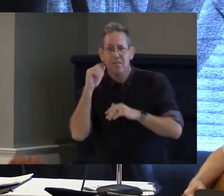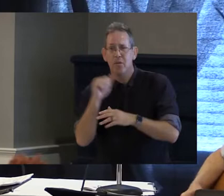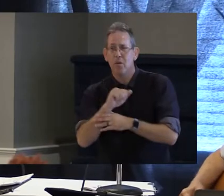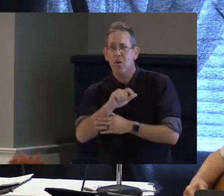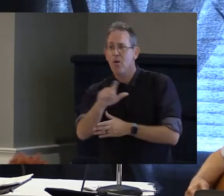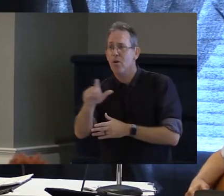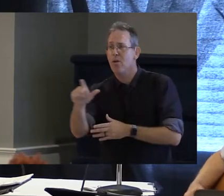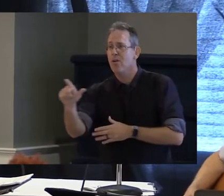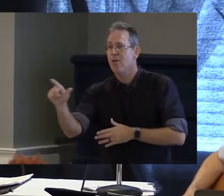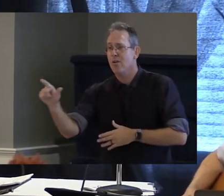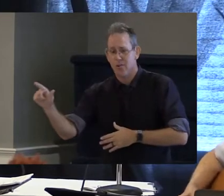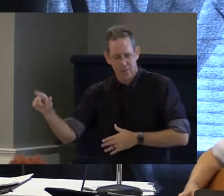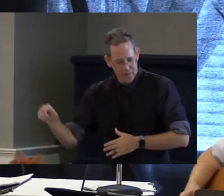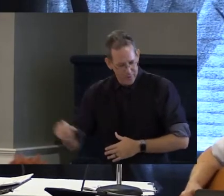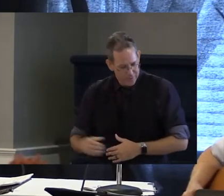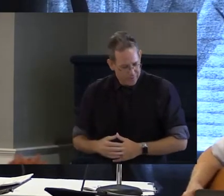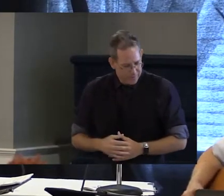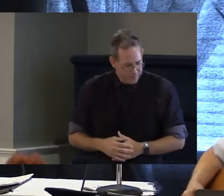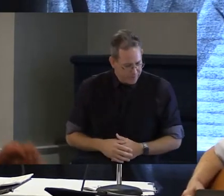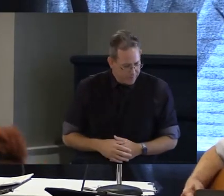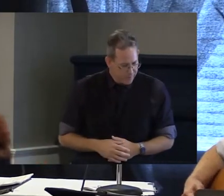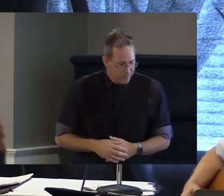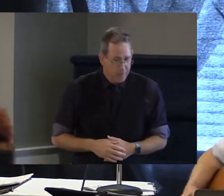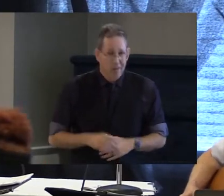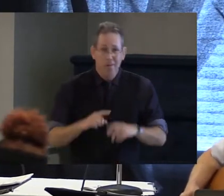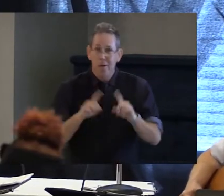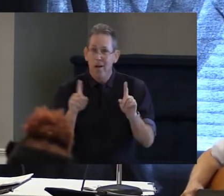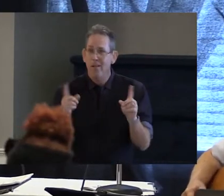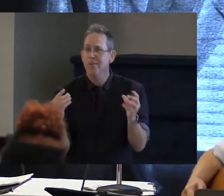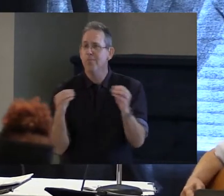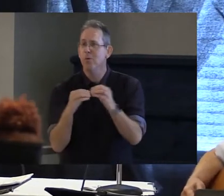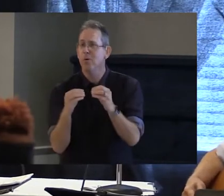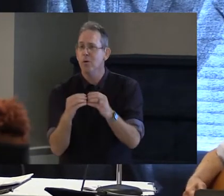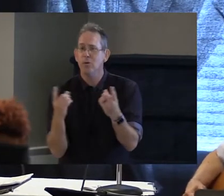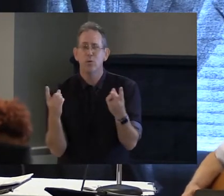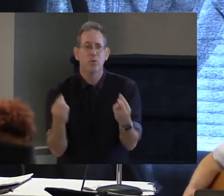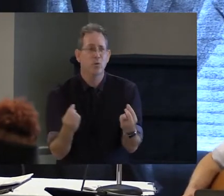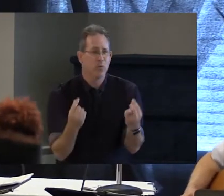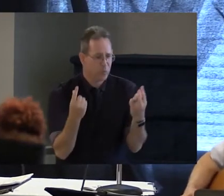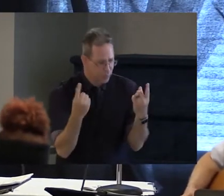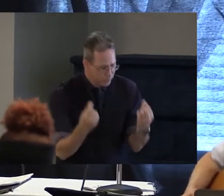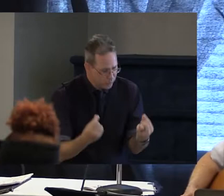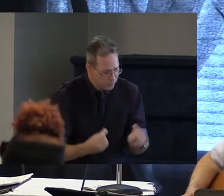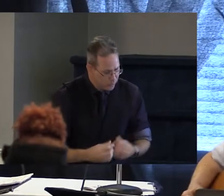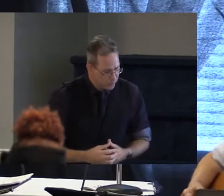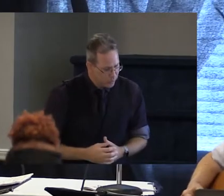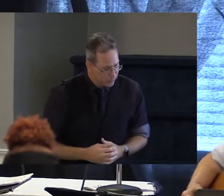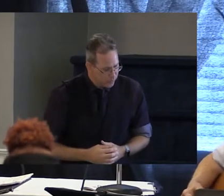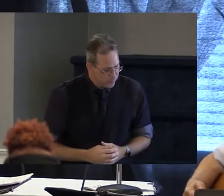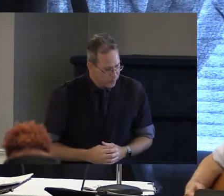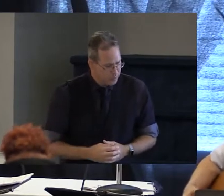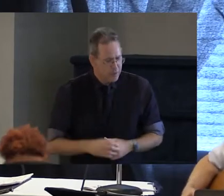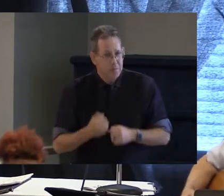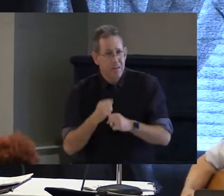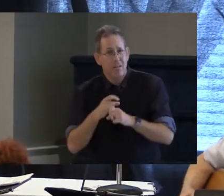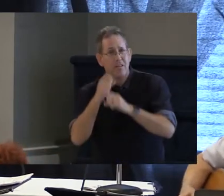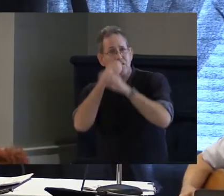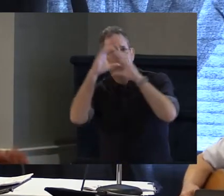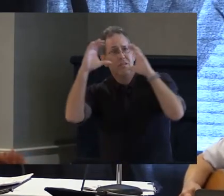access for all. But there's still more to do